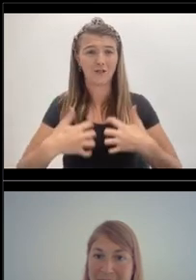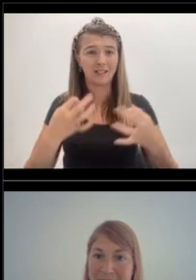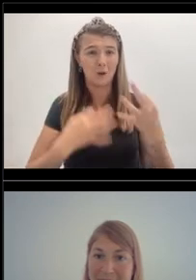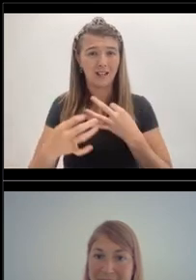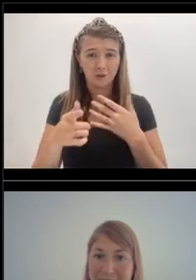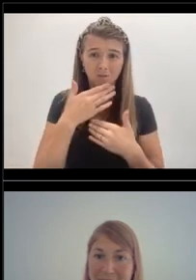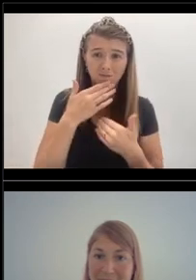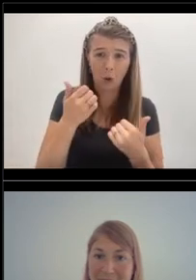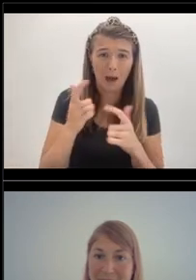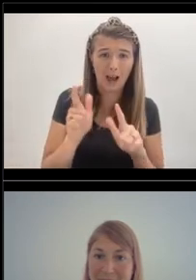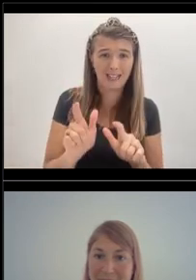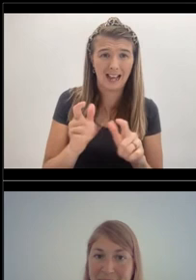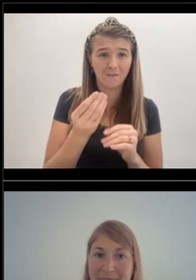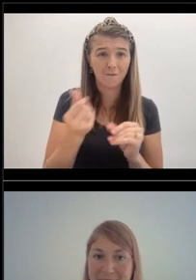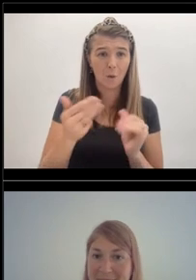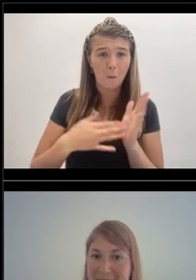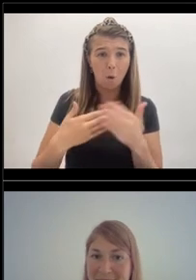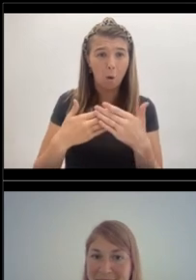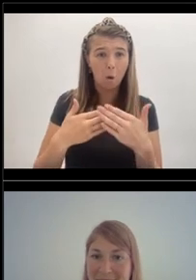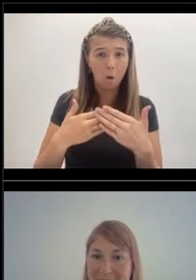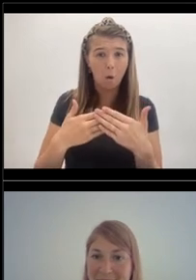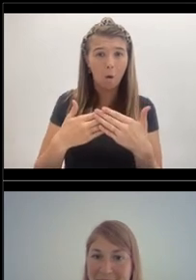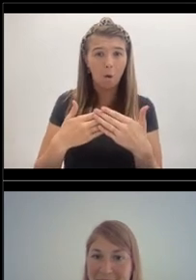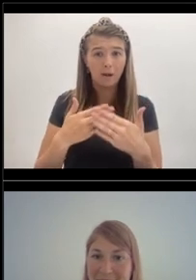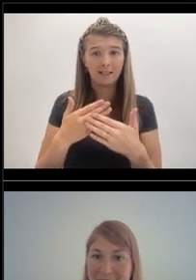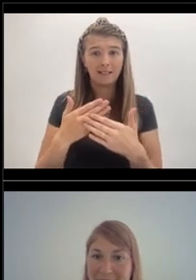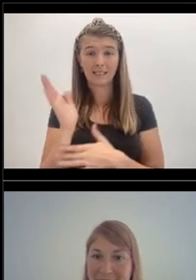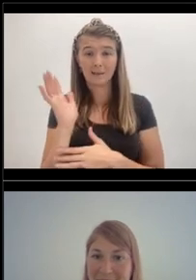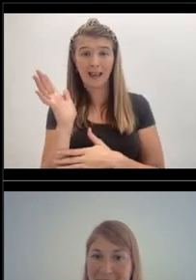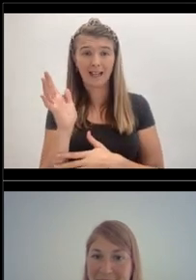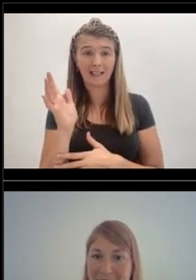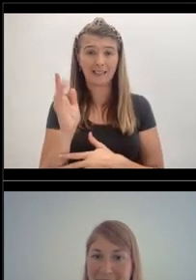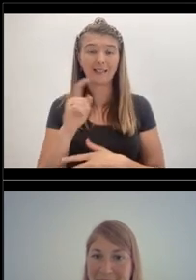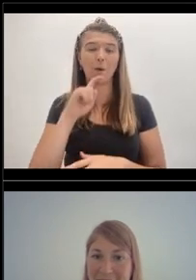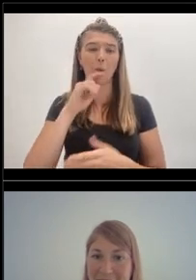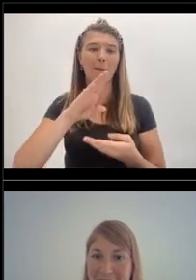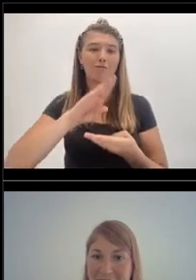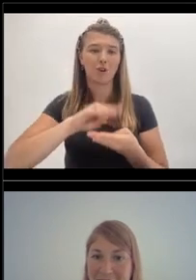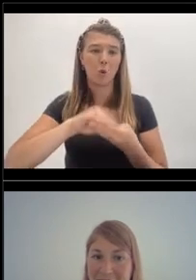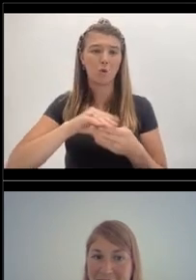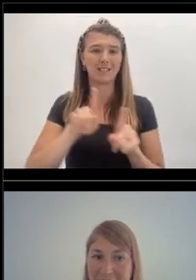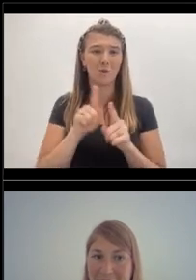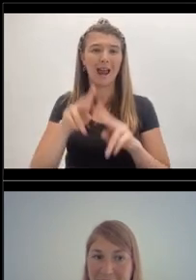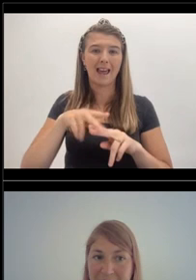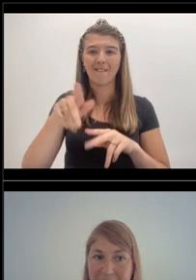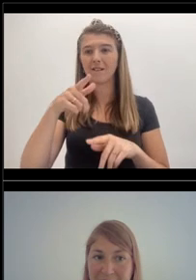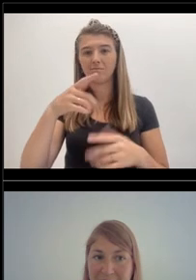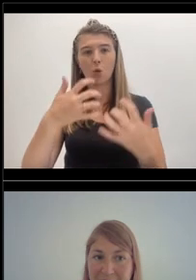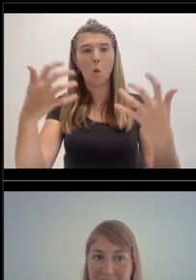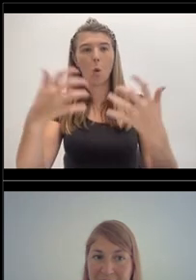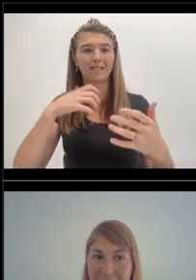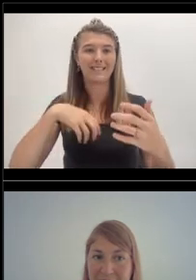mind hanging on for a few more, our speakers, and there will be a recording if any of our attendees do need to head